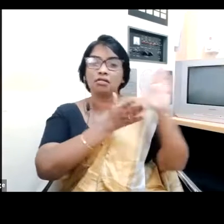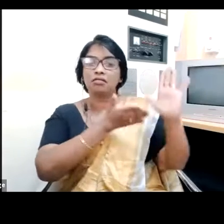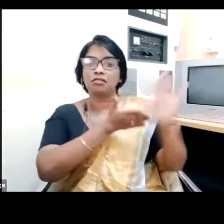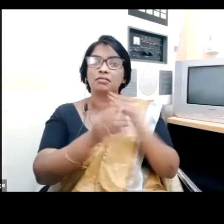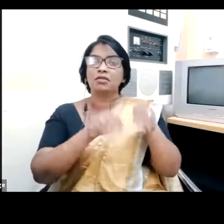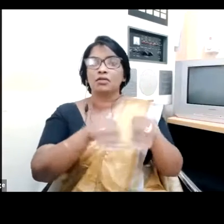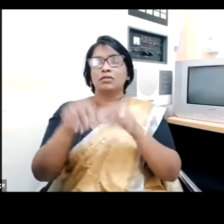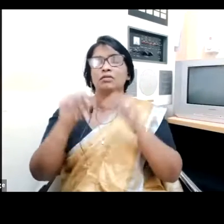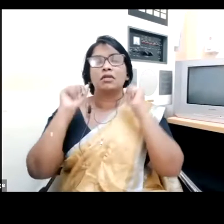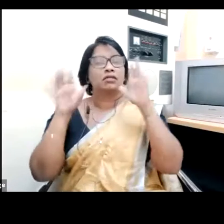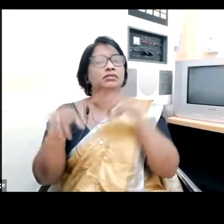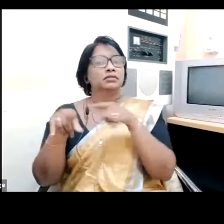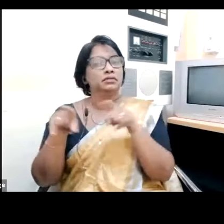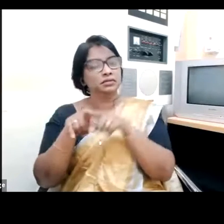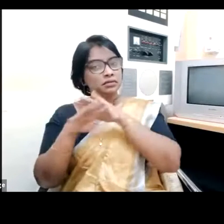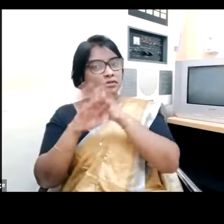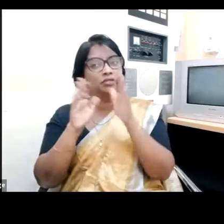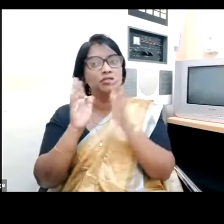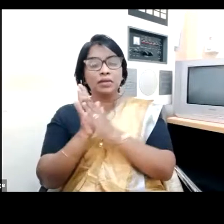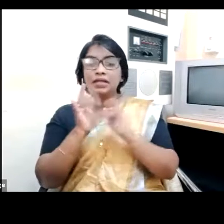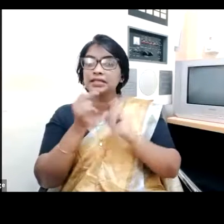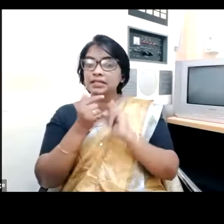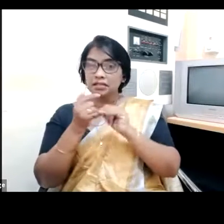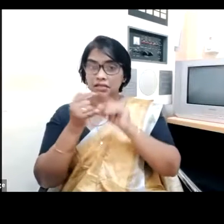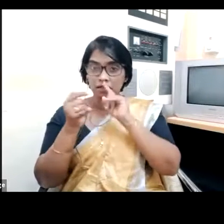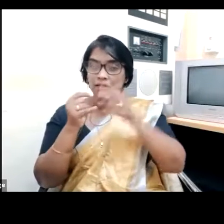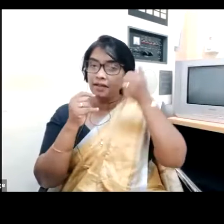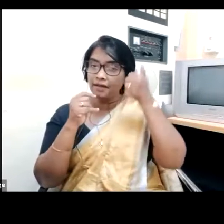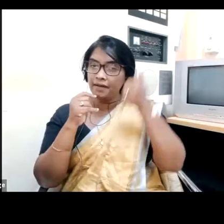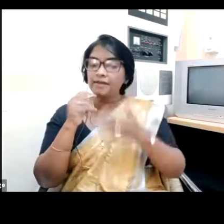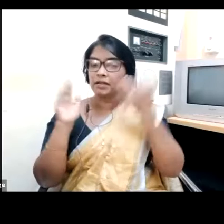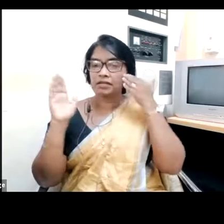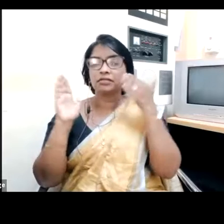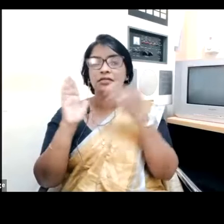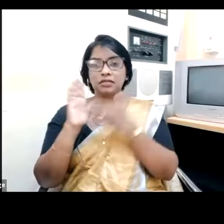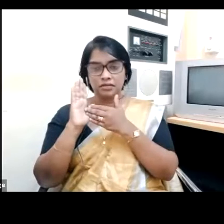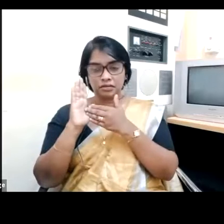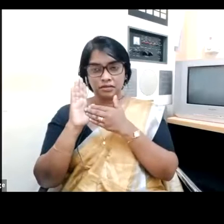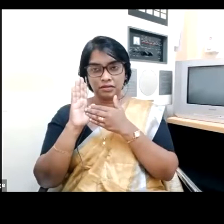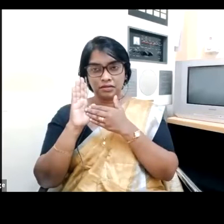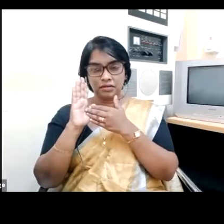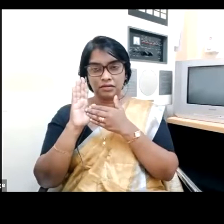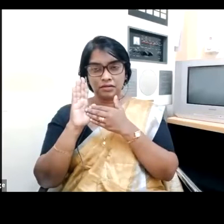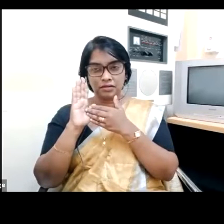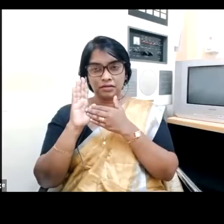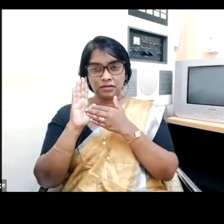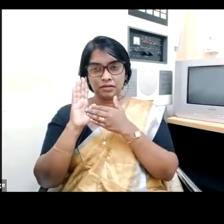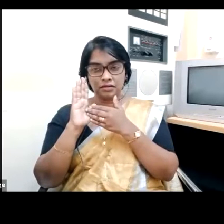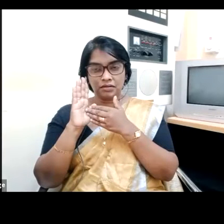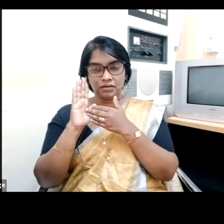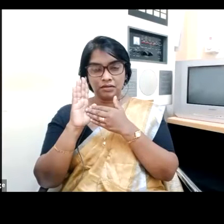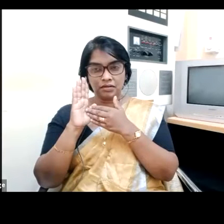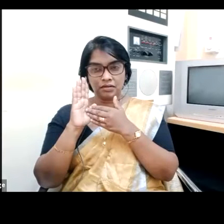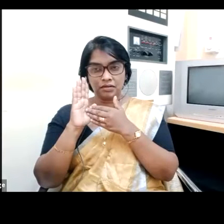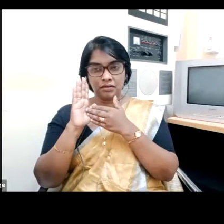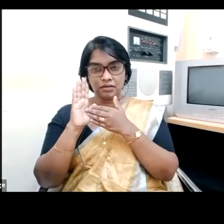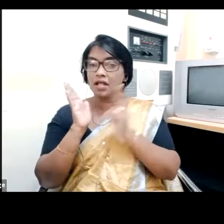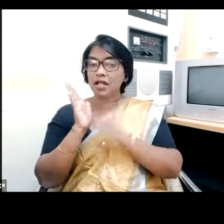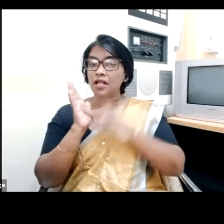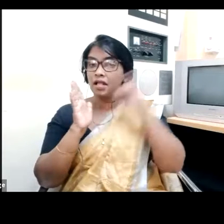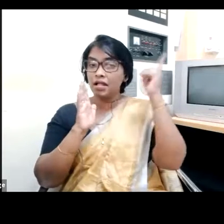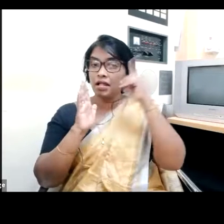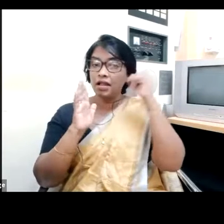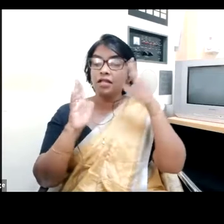also mentioned a very important factor, which is about nationally determined commitments. Now,